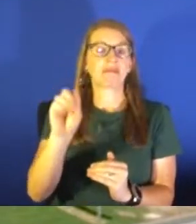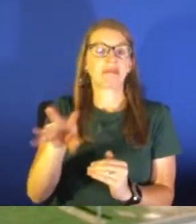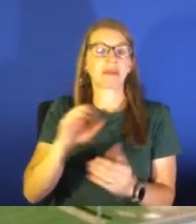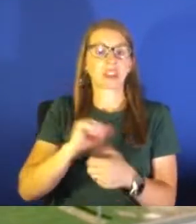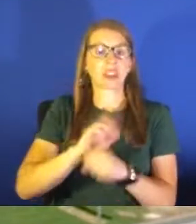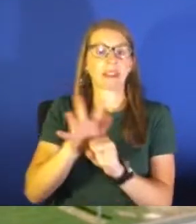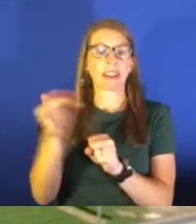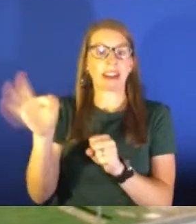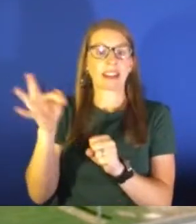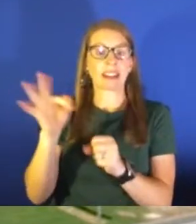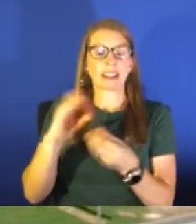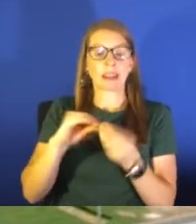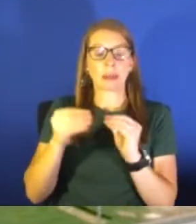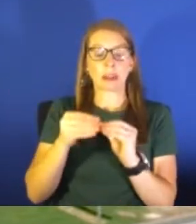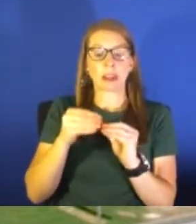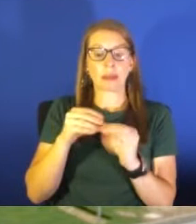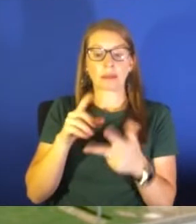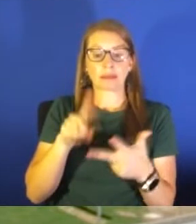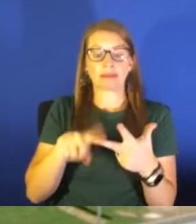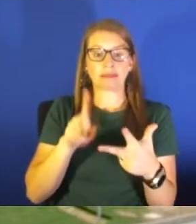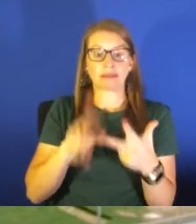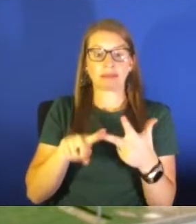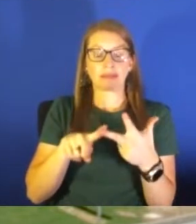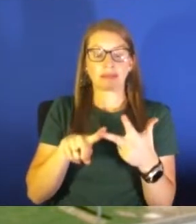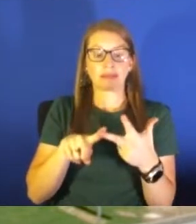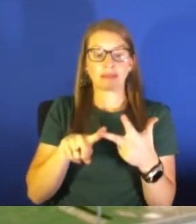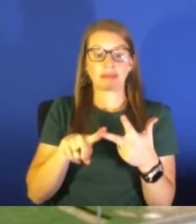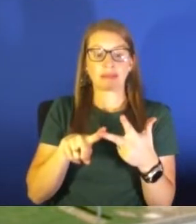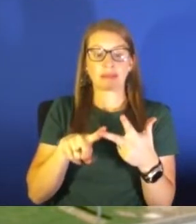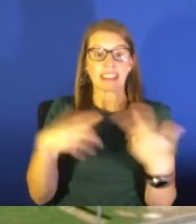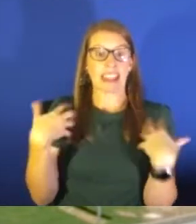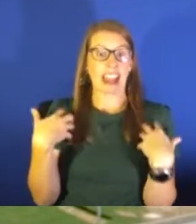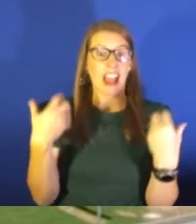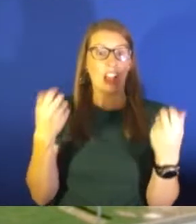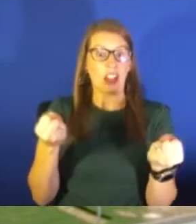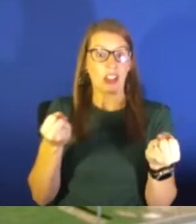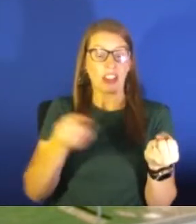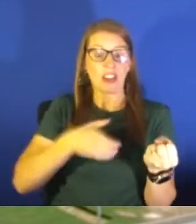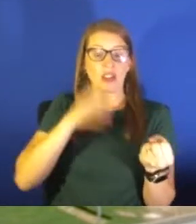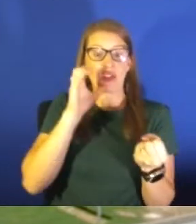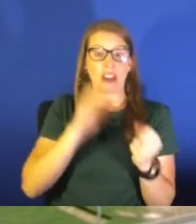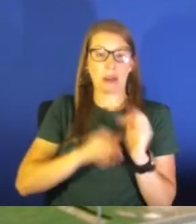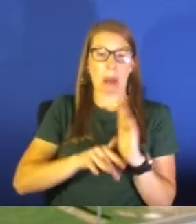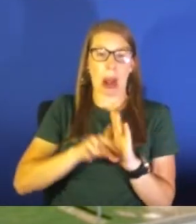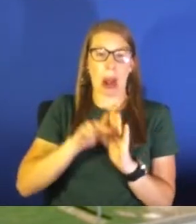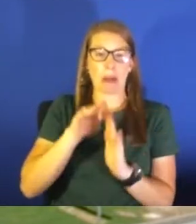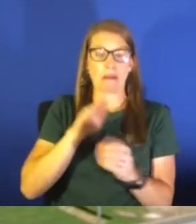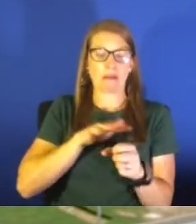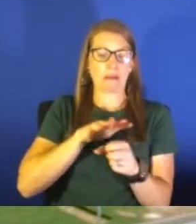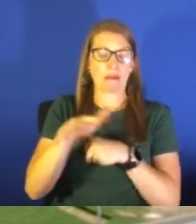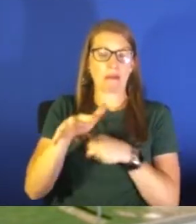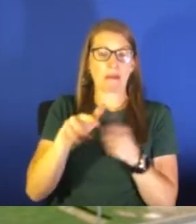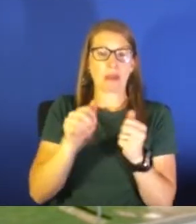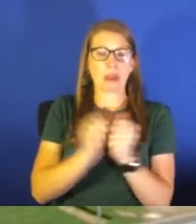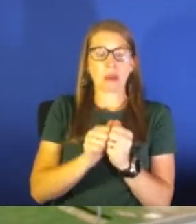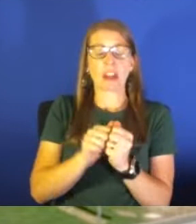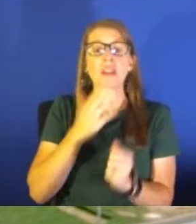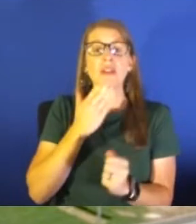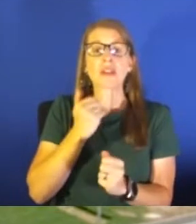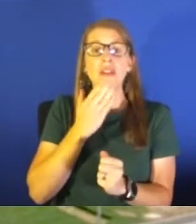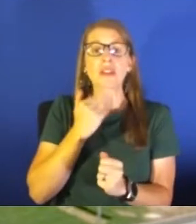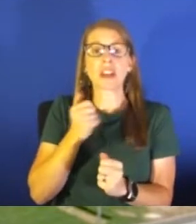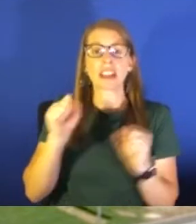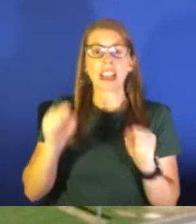But first, forget the sugar. Those so-called healthy drinks filled with sugar substitutes could affect your liver and the rest of your